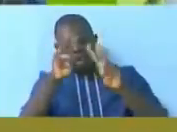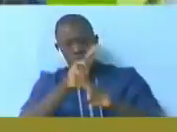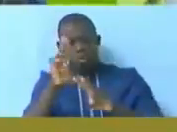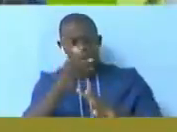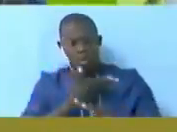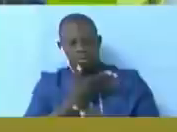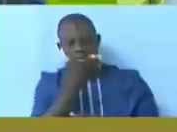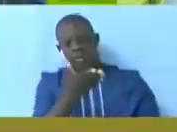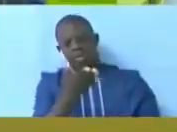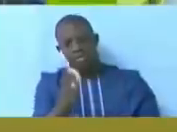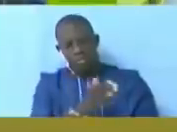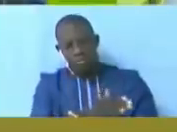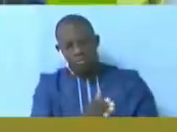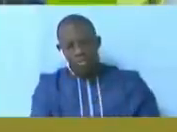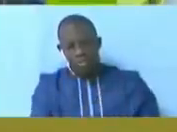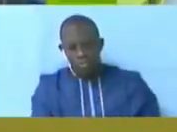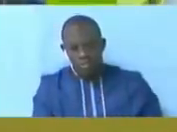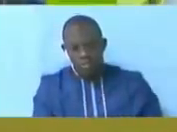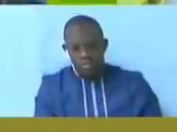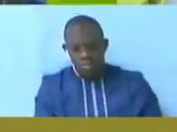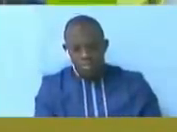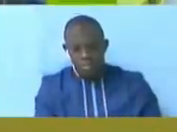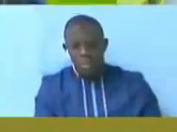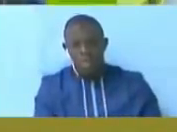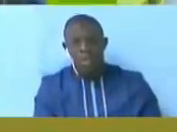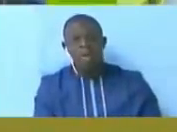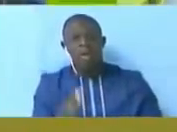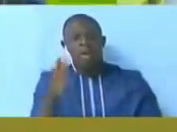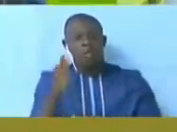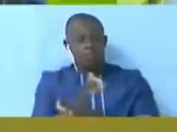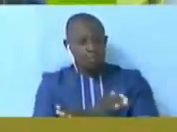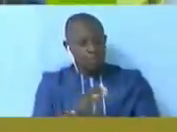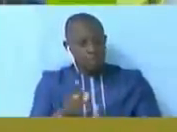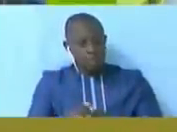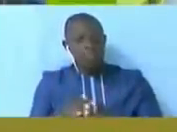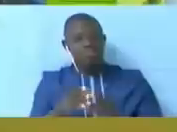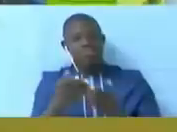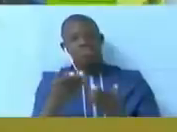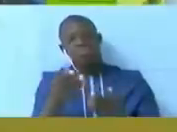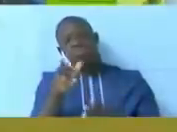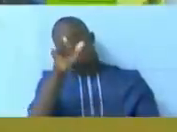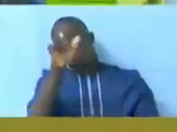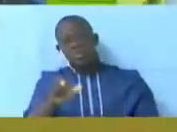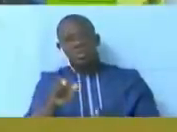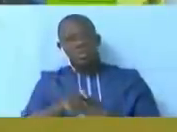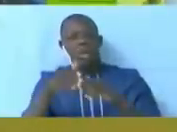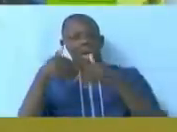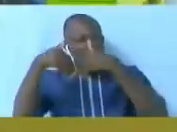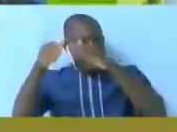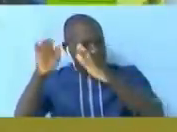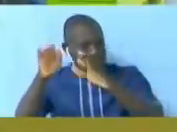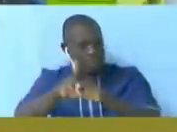General dismissed, arrested, and charged and convicted without President giving